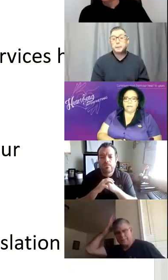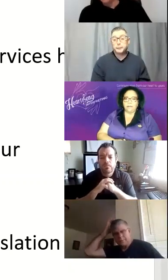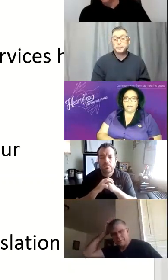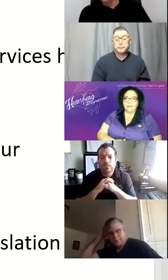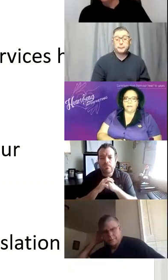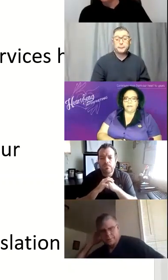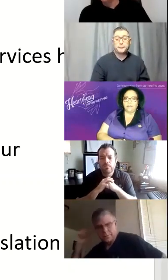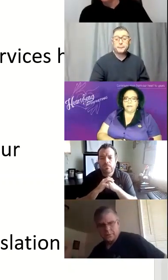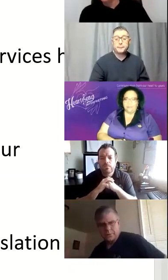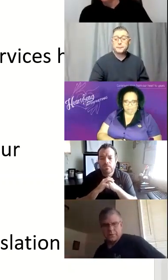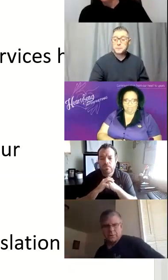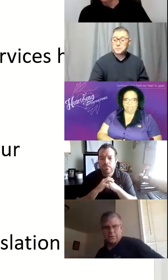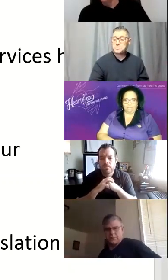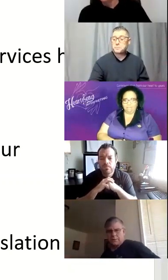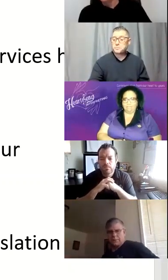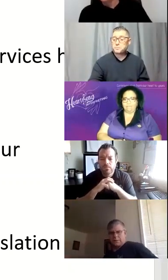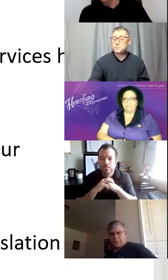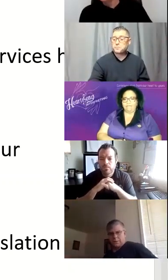Thank you.